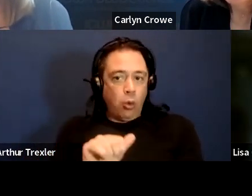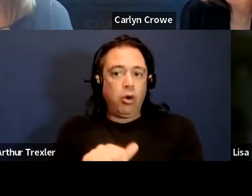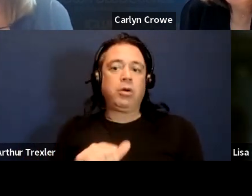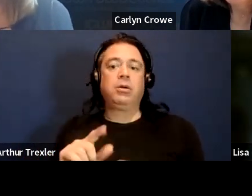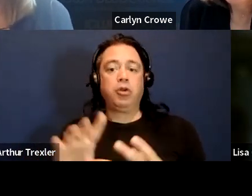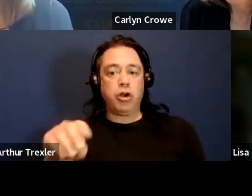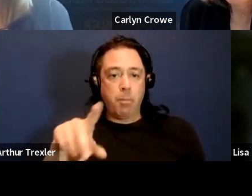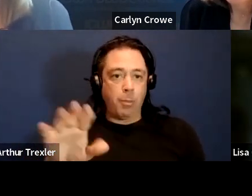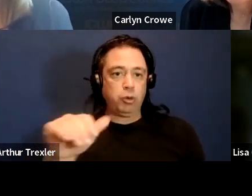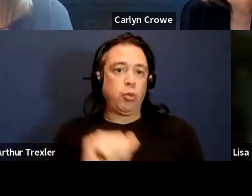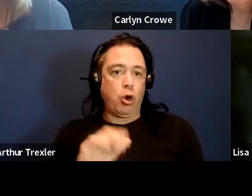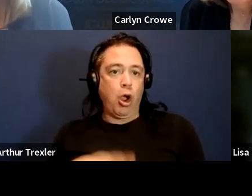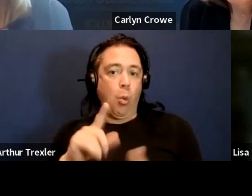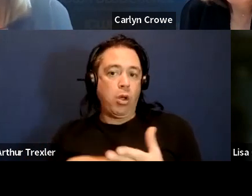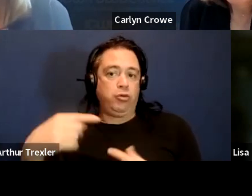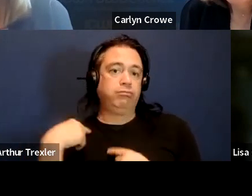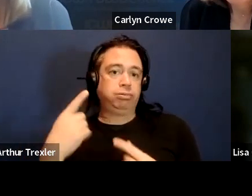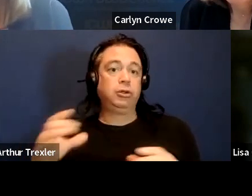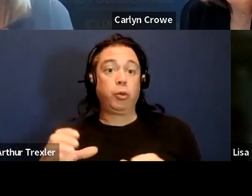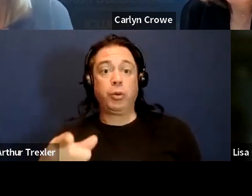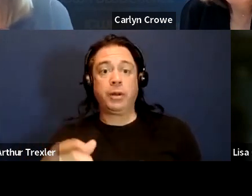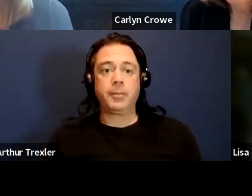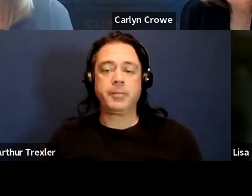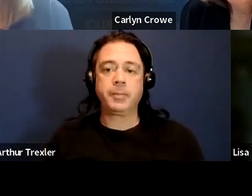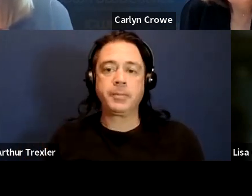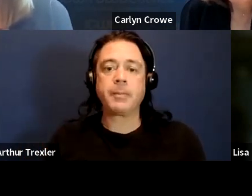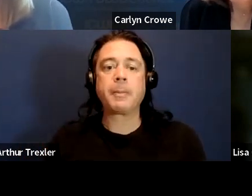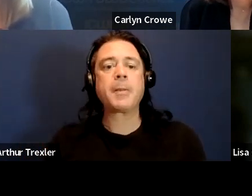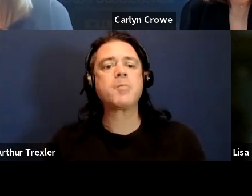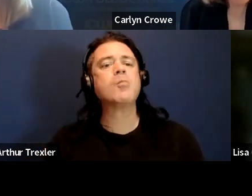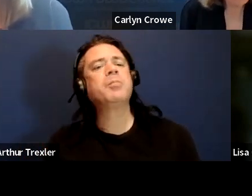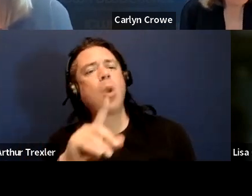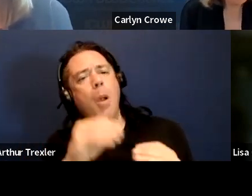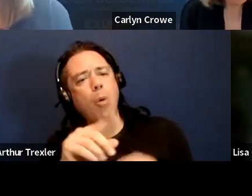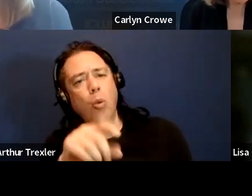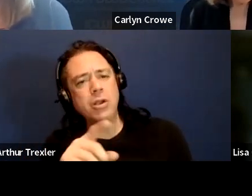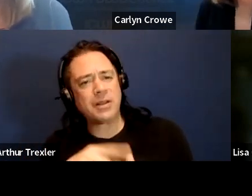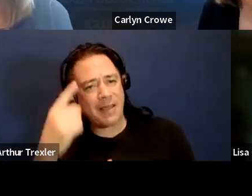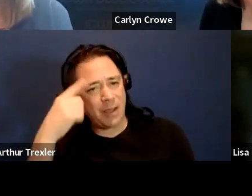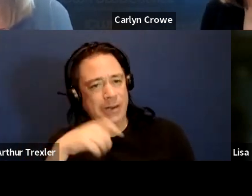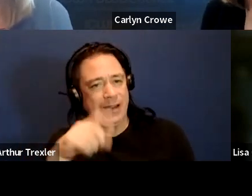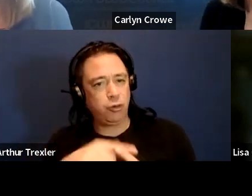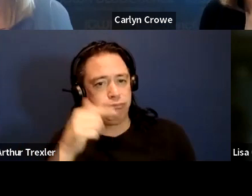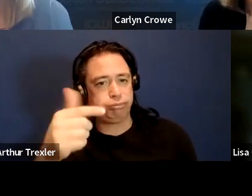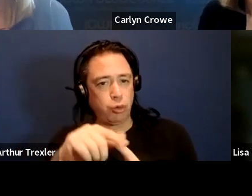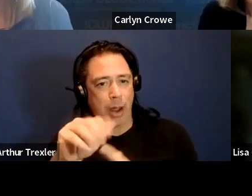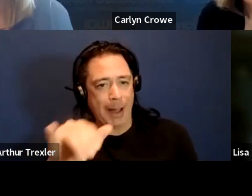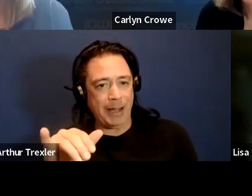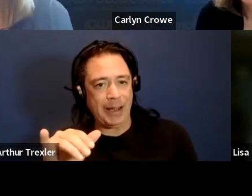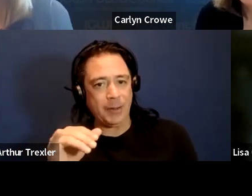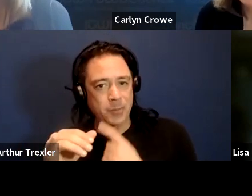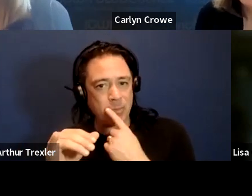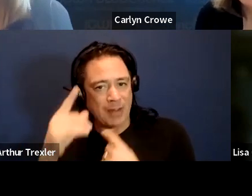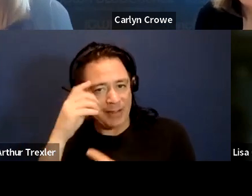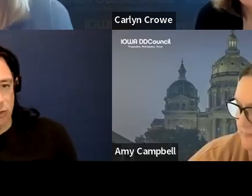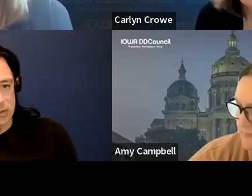your department's work on what they're doing. I think we've got one more question, and then I do think we need to turn it over to Amy if she is, I think